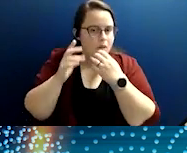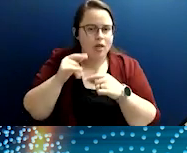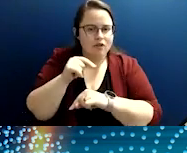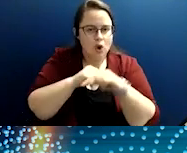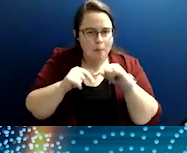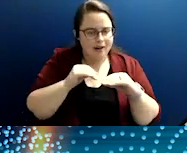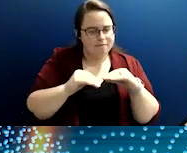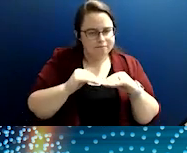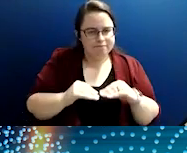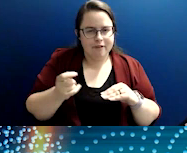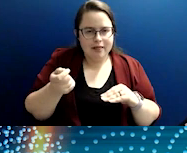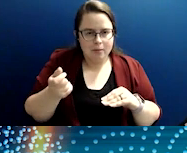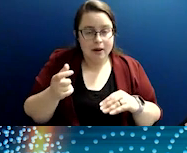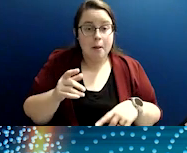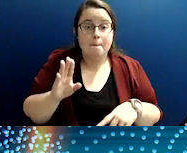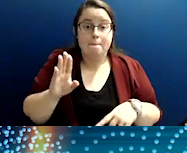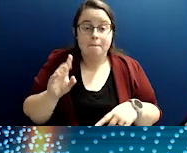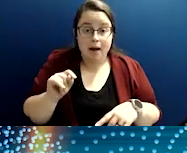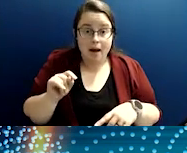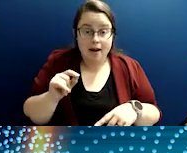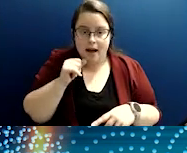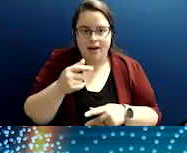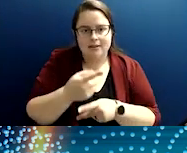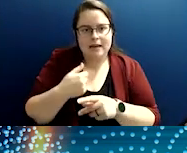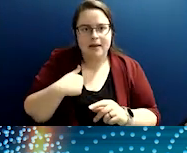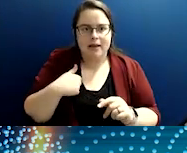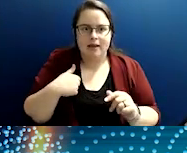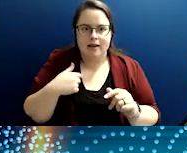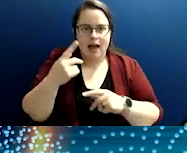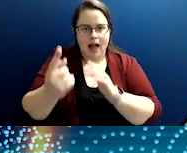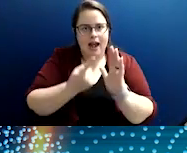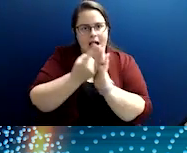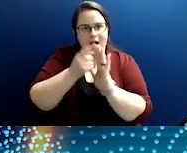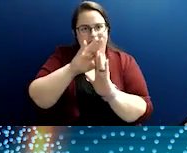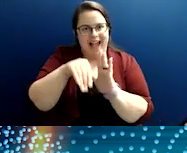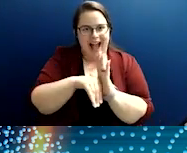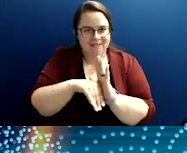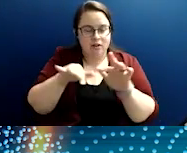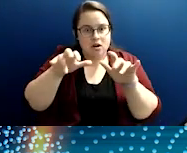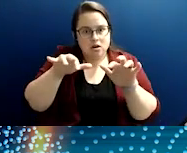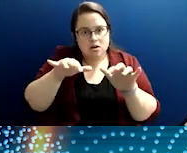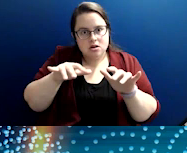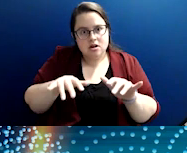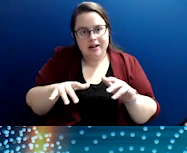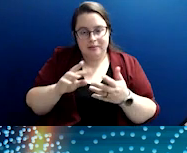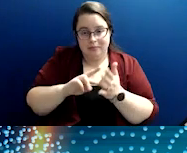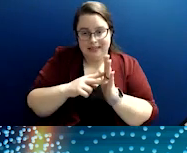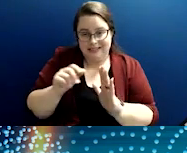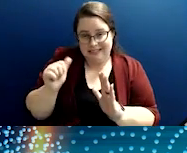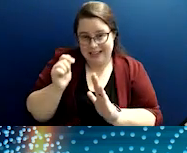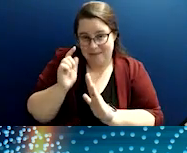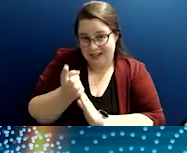it, but it doesn't take me, an hour and a half. Okay. It takes me like 10